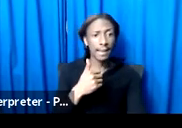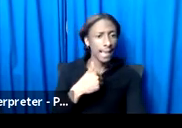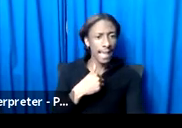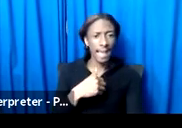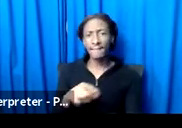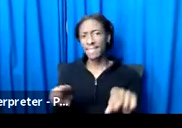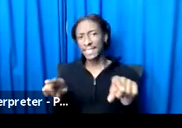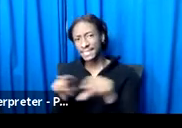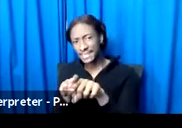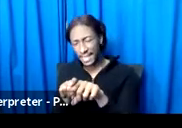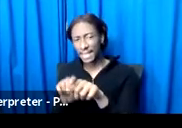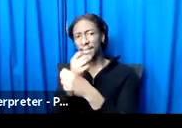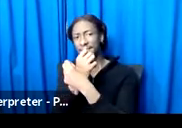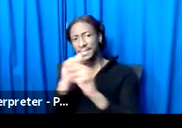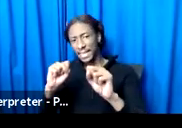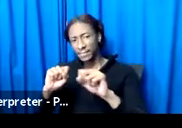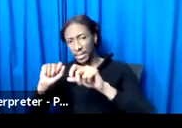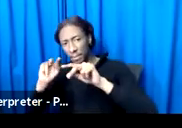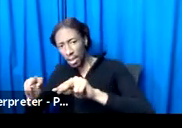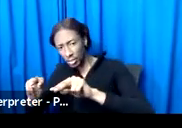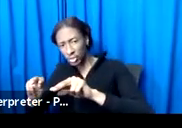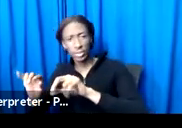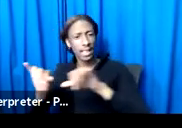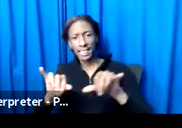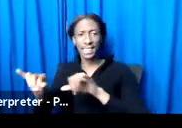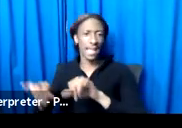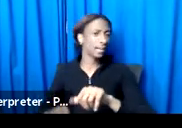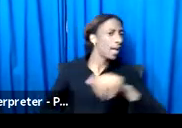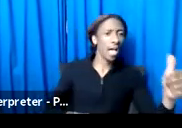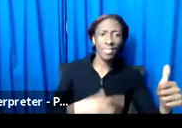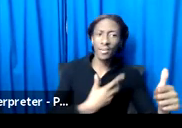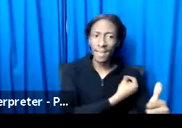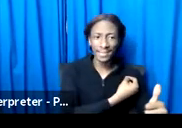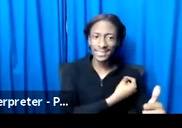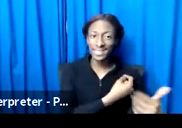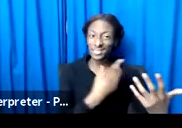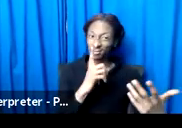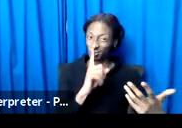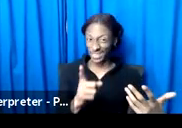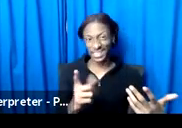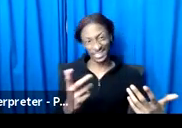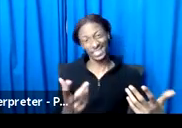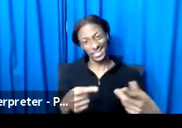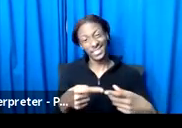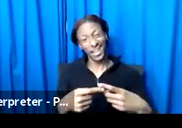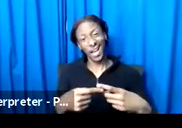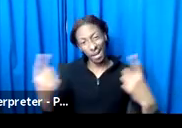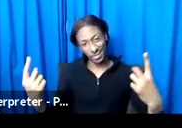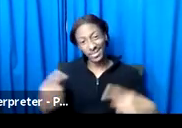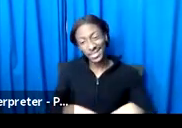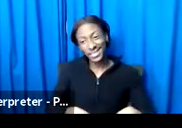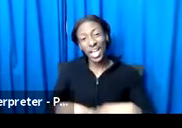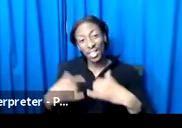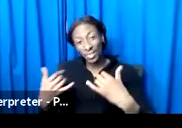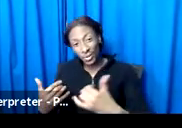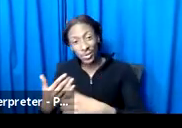safety monitoring as other vaccines have in the past. And in fact, it's actually quite the opposite. These vaccines are